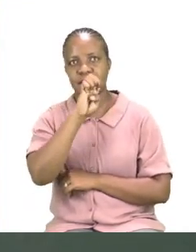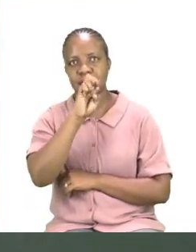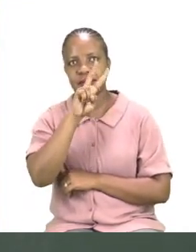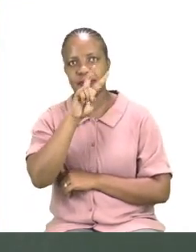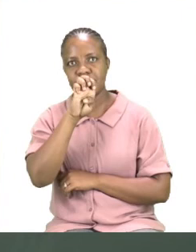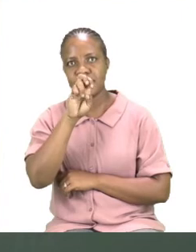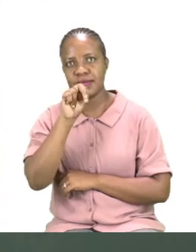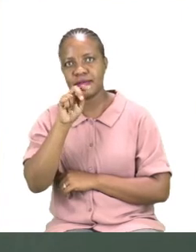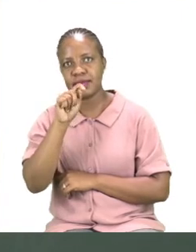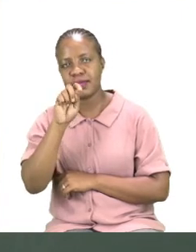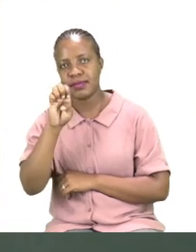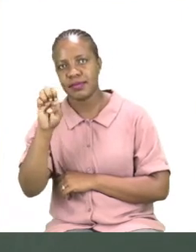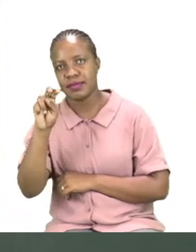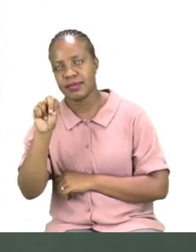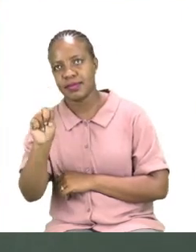17,